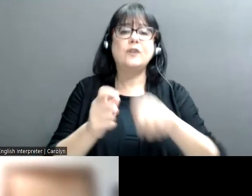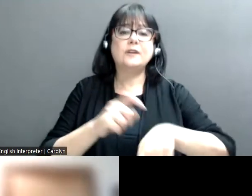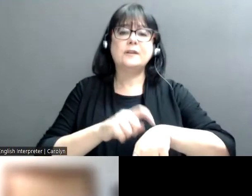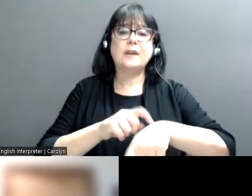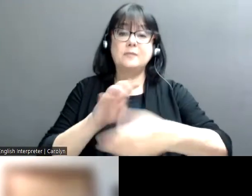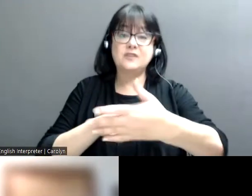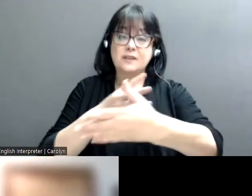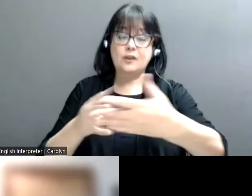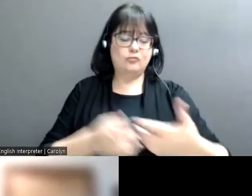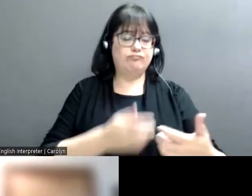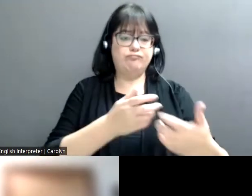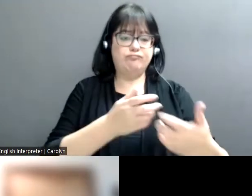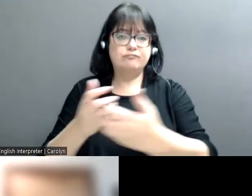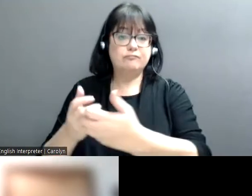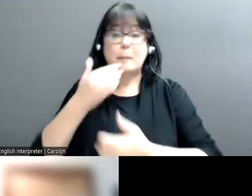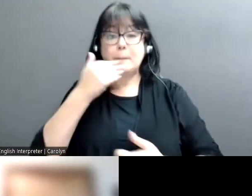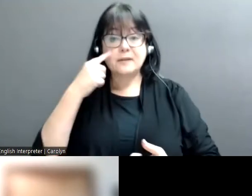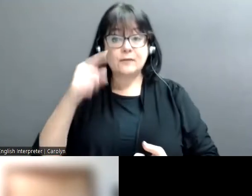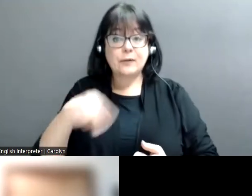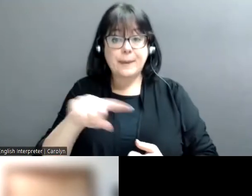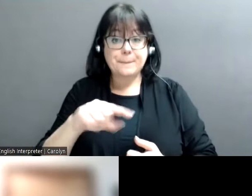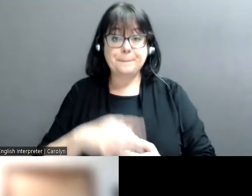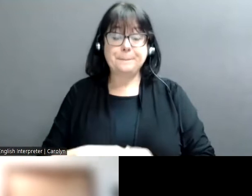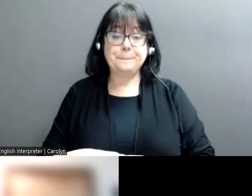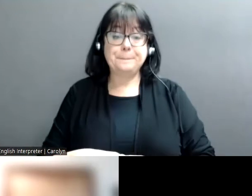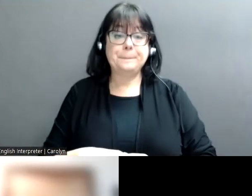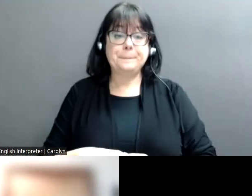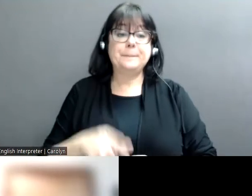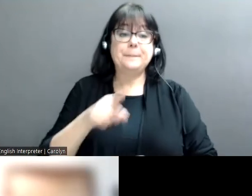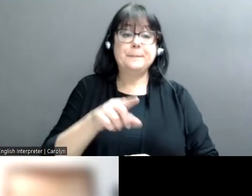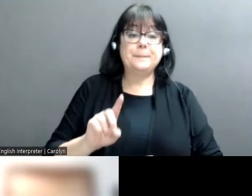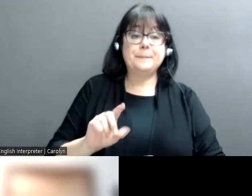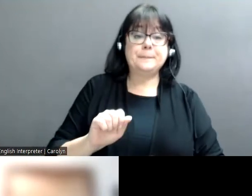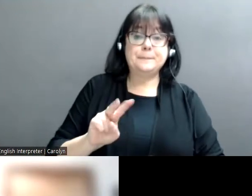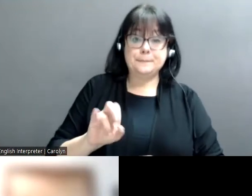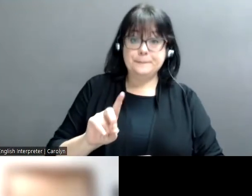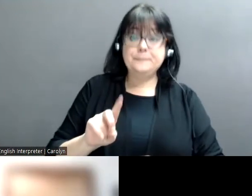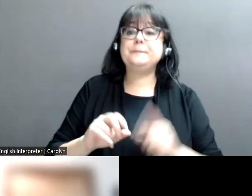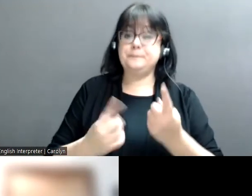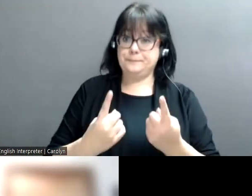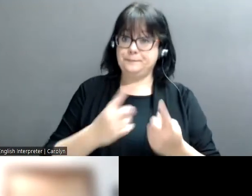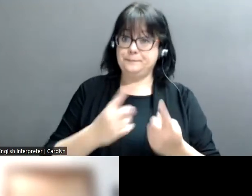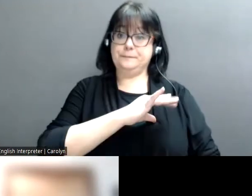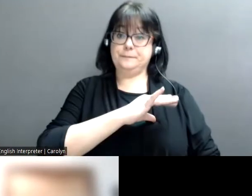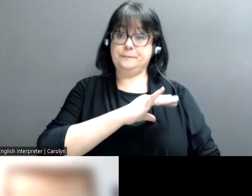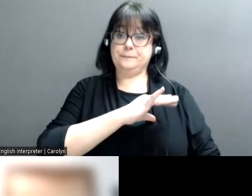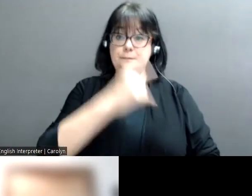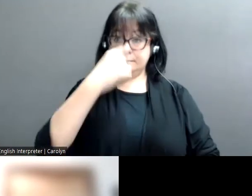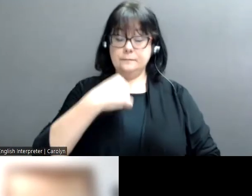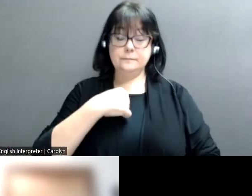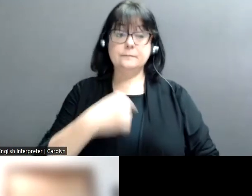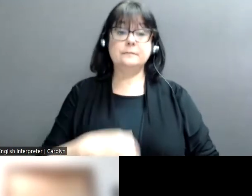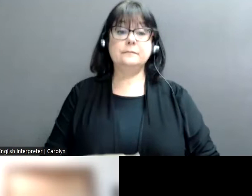And I think one of the things that is really interesting for me in terms of policy is where you're going to accommodate needs,